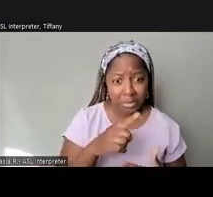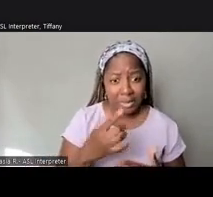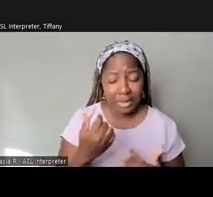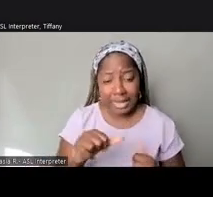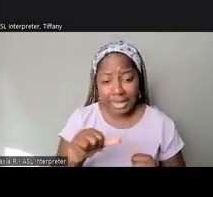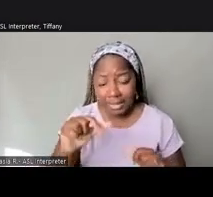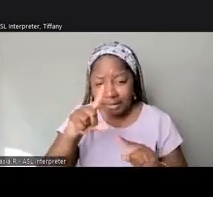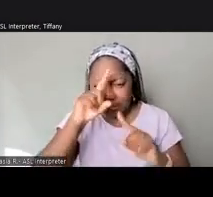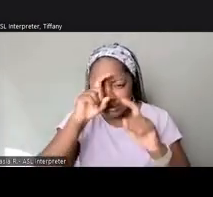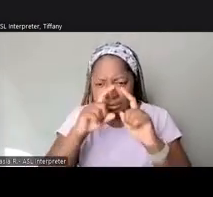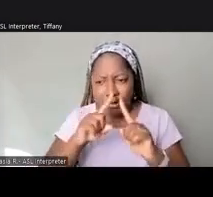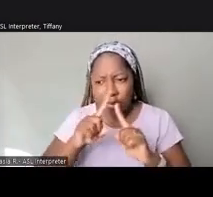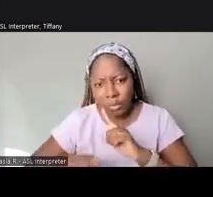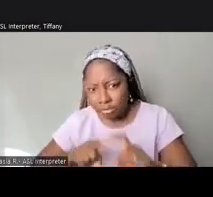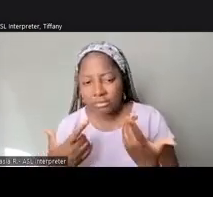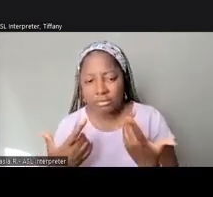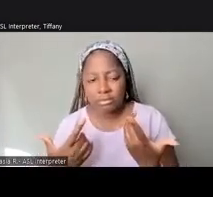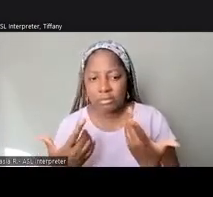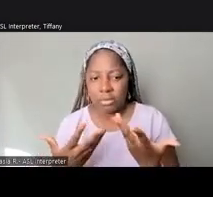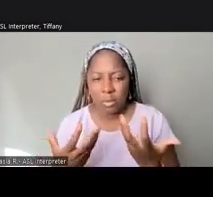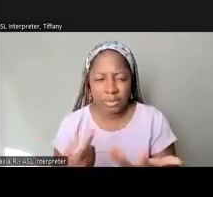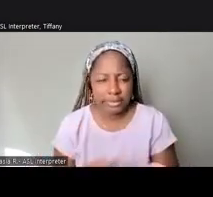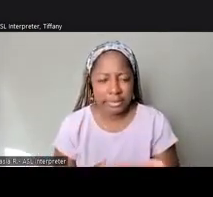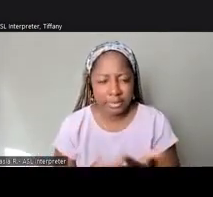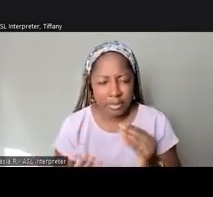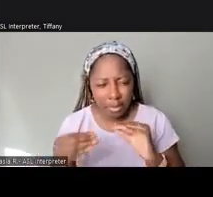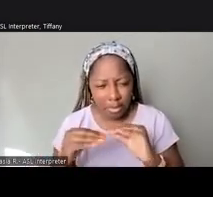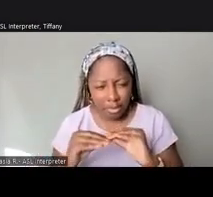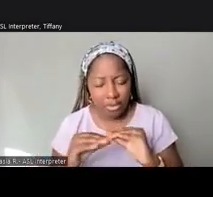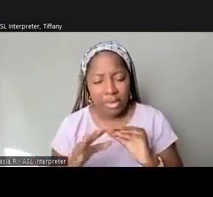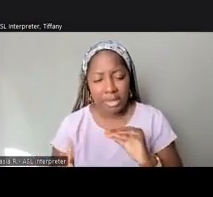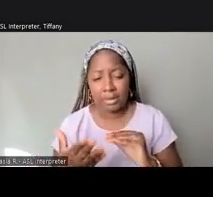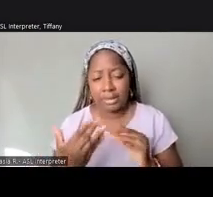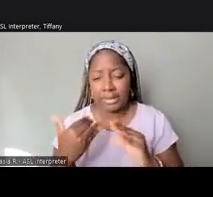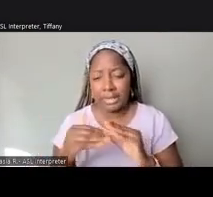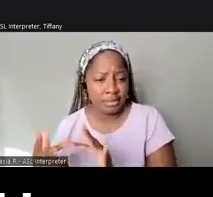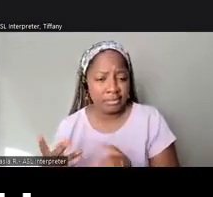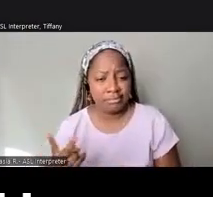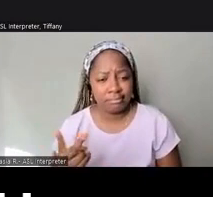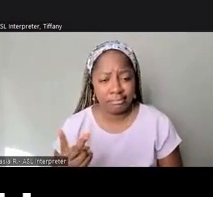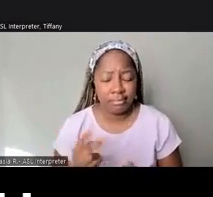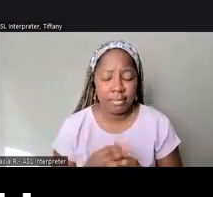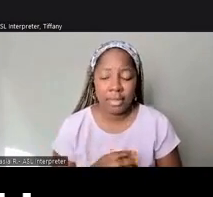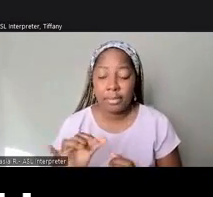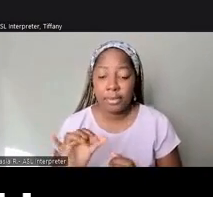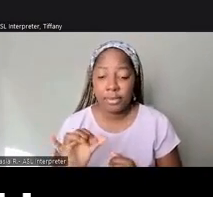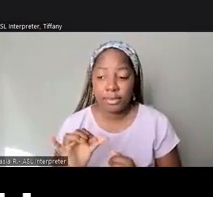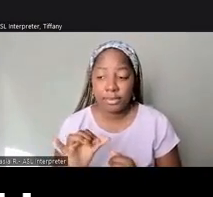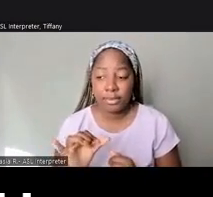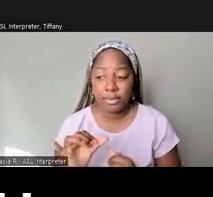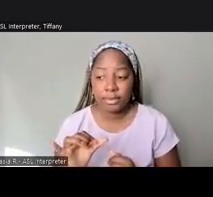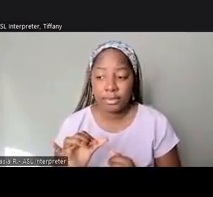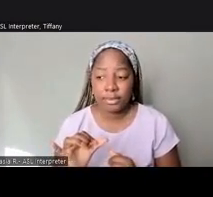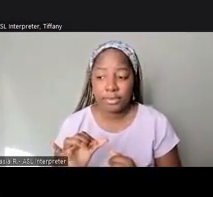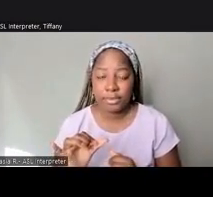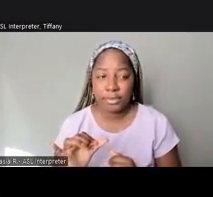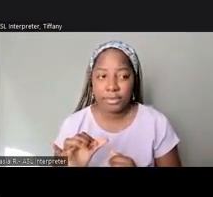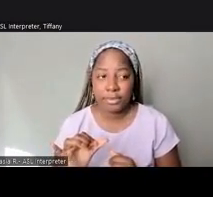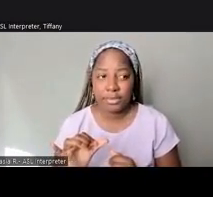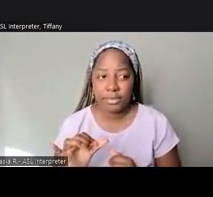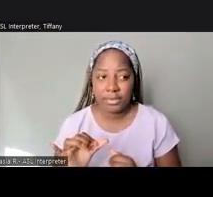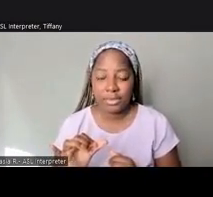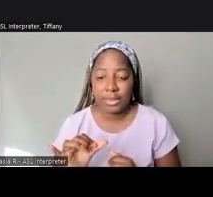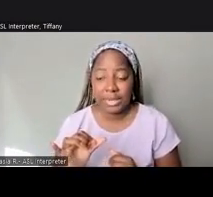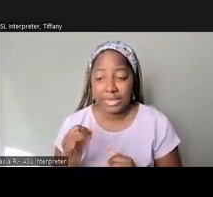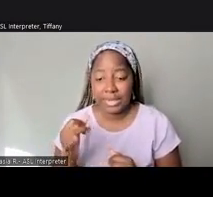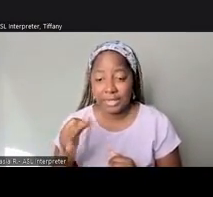you may have about this discussion today. Their emails are up on the screen right now. Also, please, if you would be so kind to